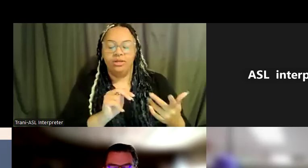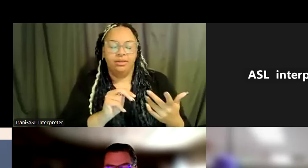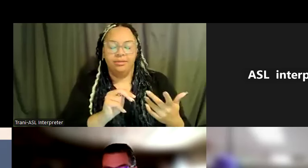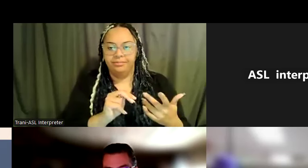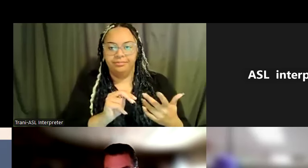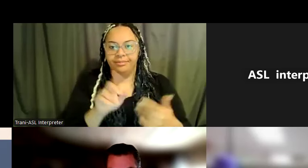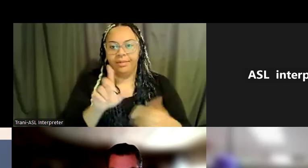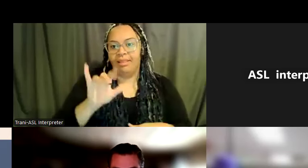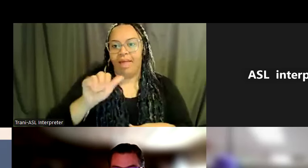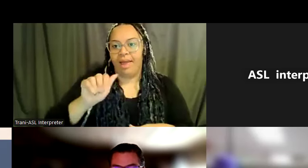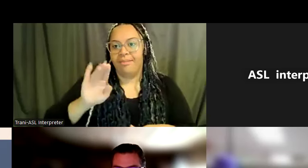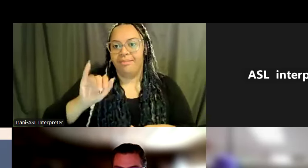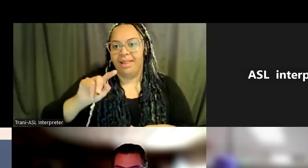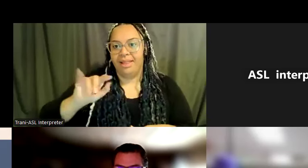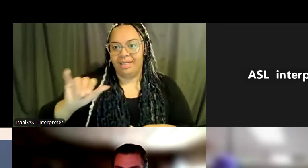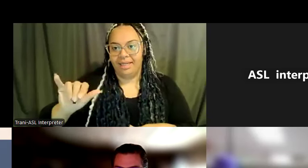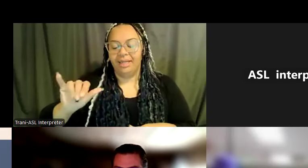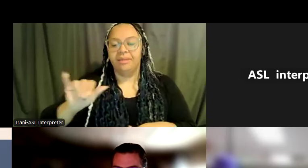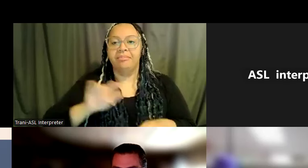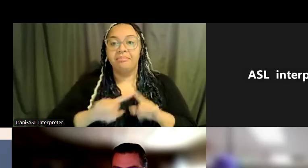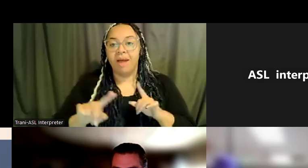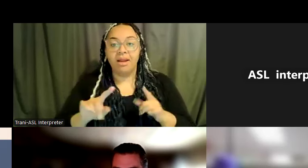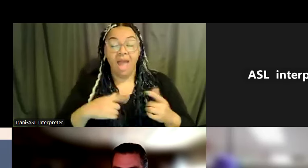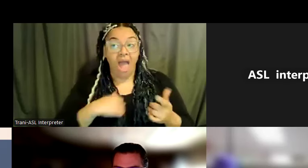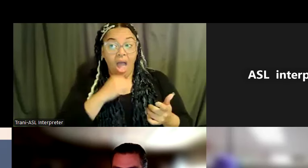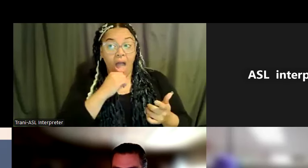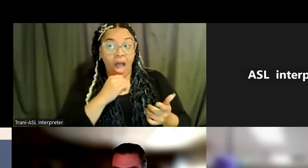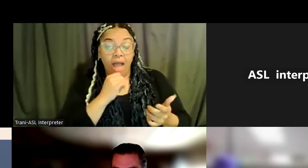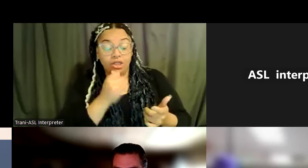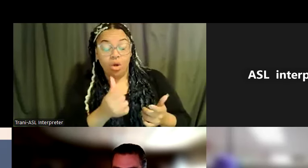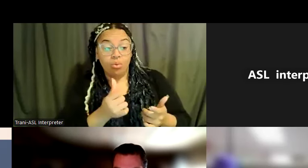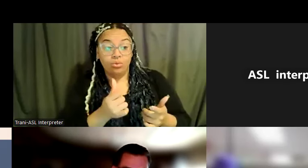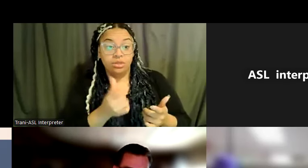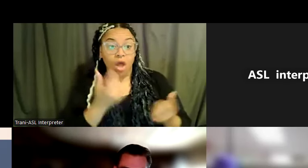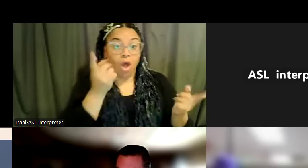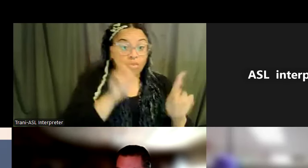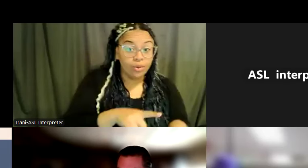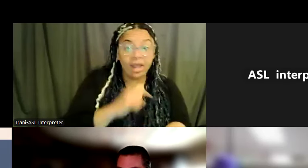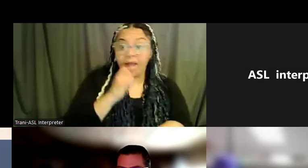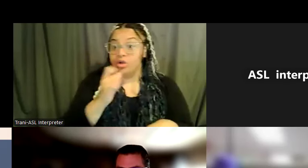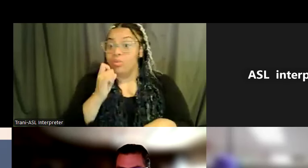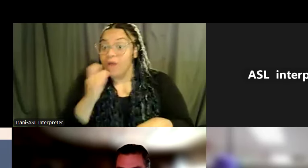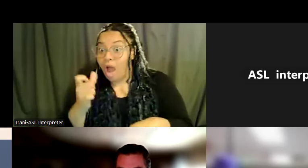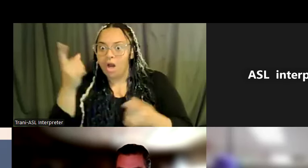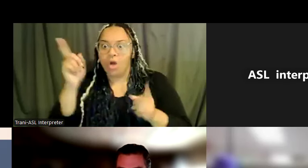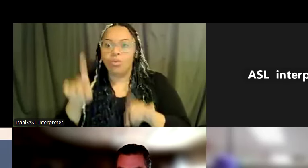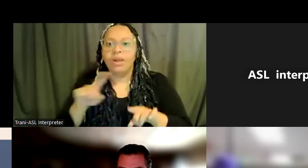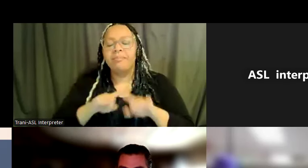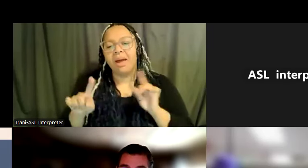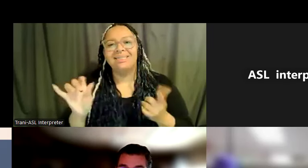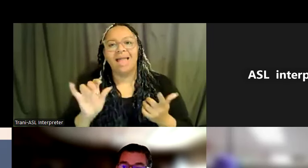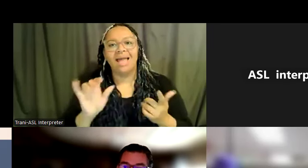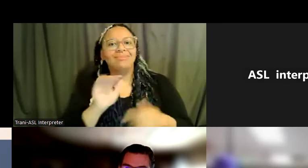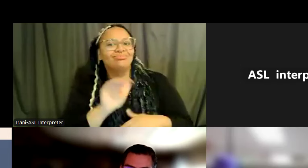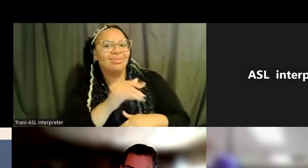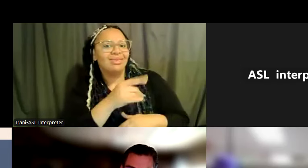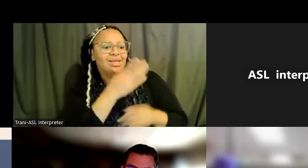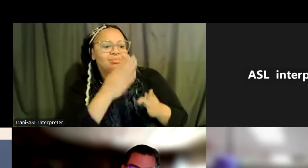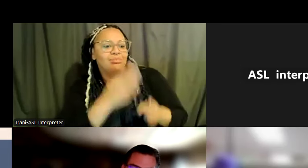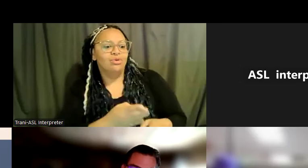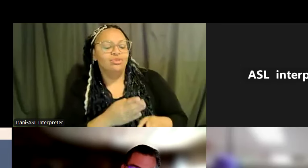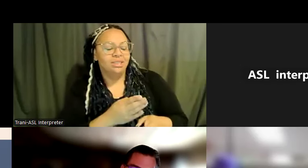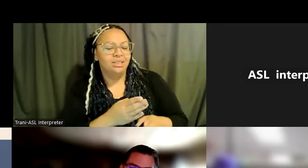I do or don't agree with, but I understand their reasoning for that. Because if they got a firearm and someone said, hey, this person's thinking about hurting themselves, and they didn't go